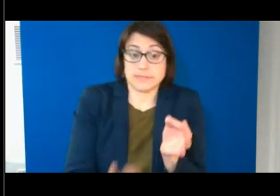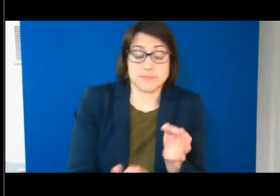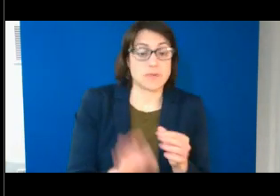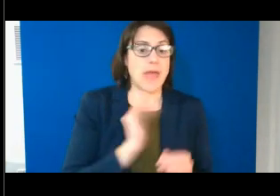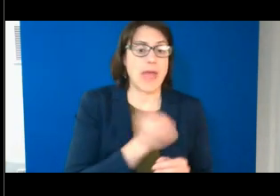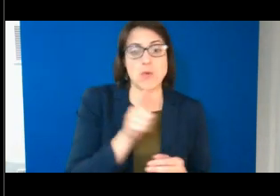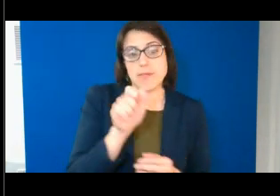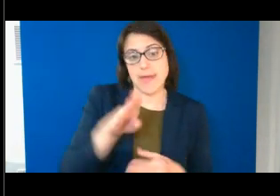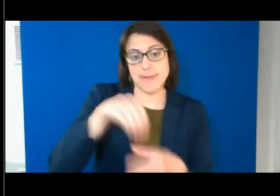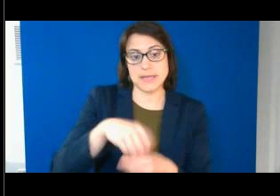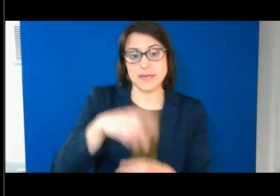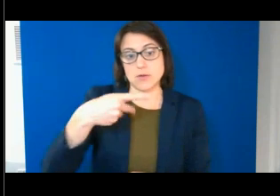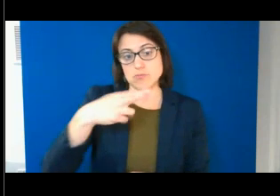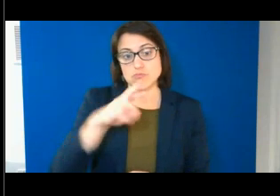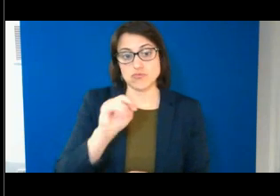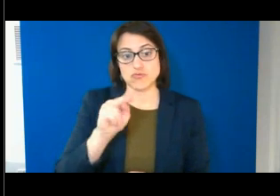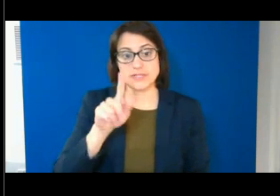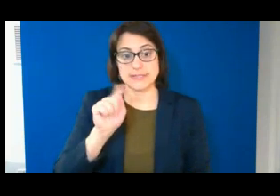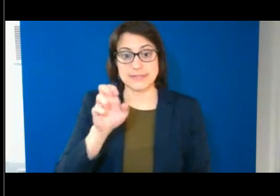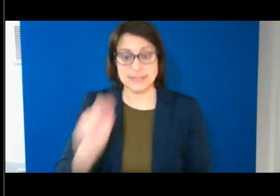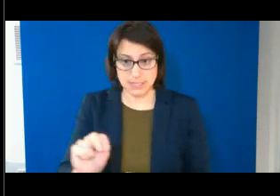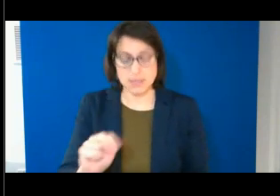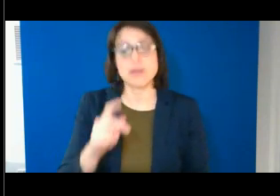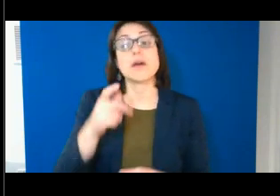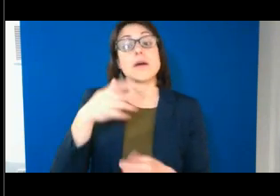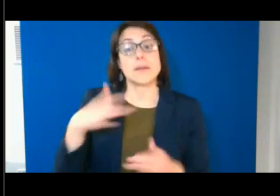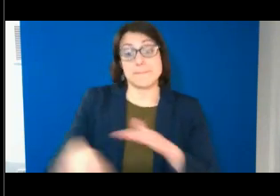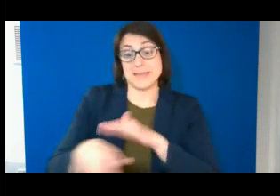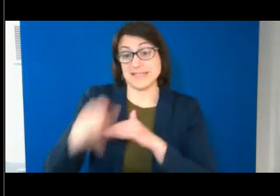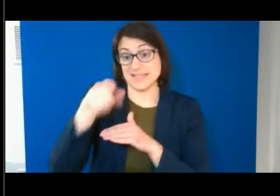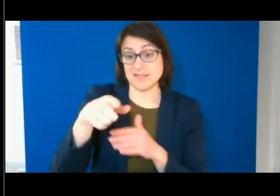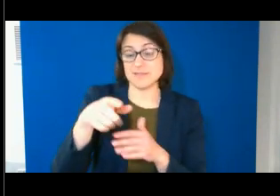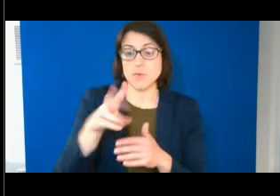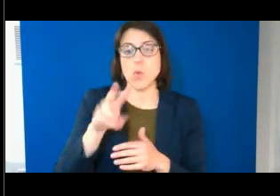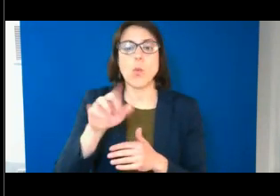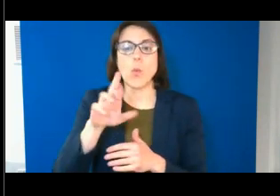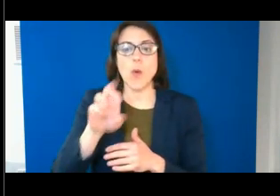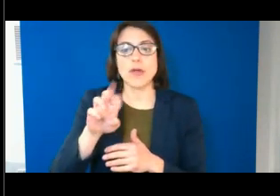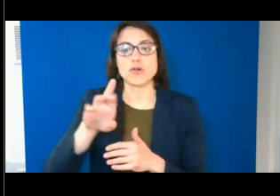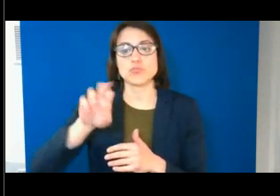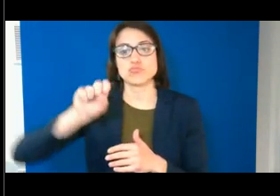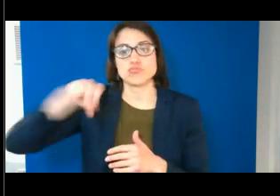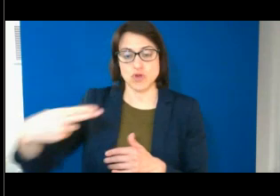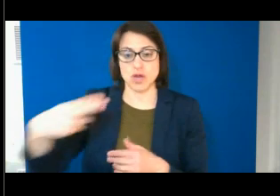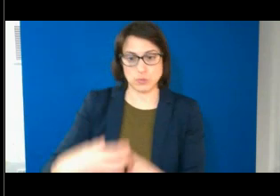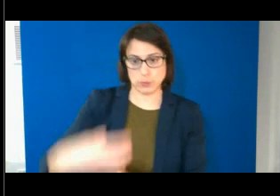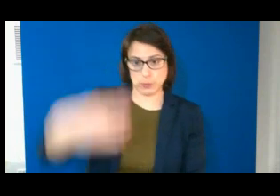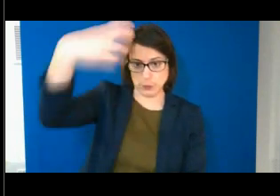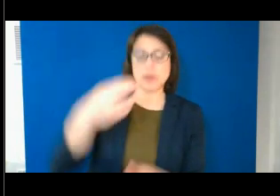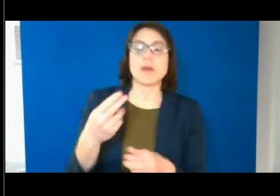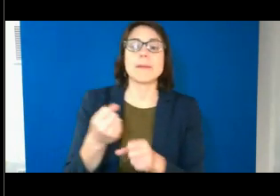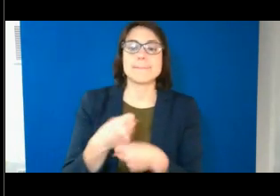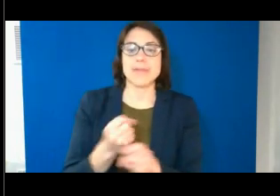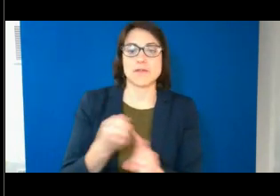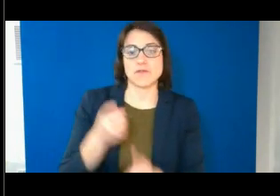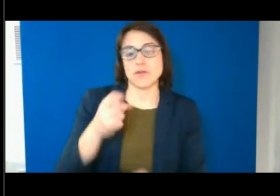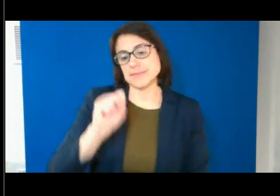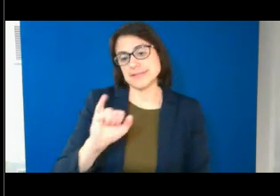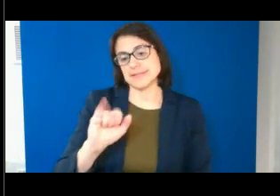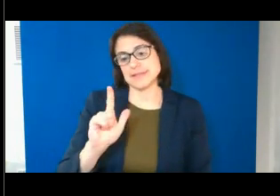It's essentially a twisted wire brush comprised out of a special patented silicone that we've developed. And what's cool about it is it's